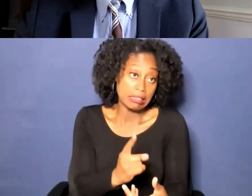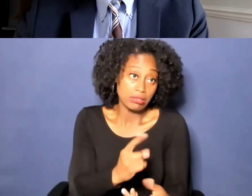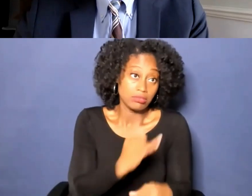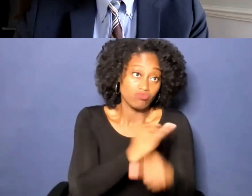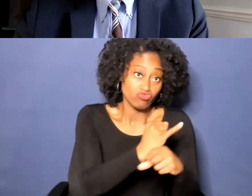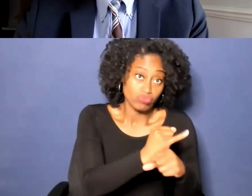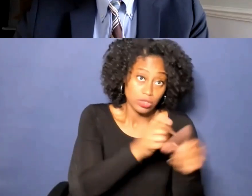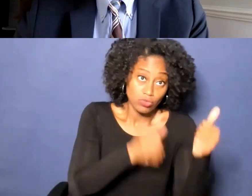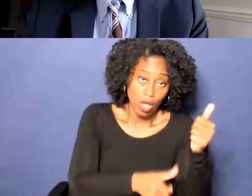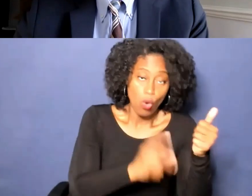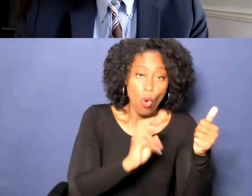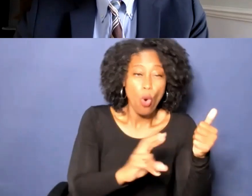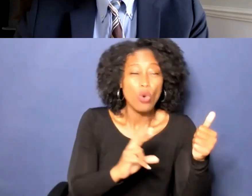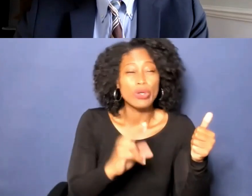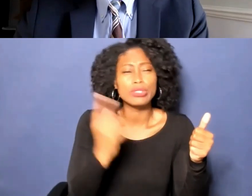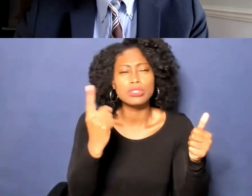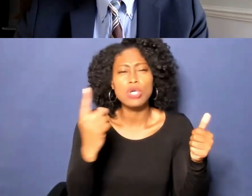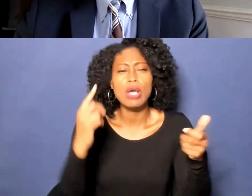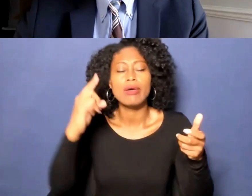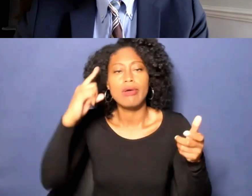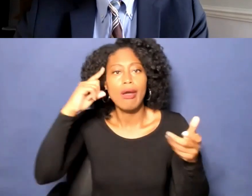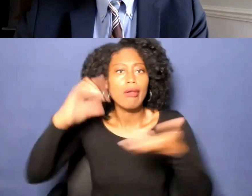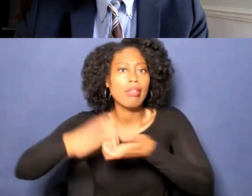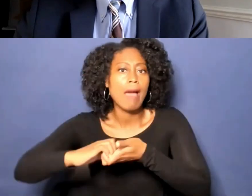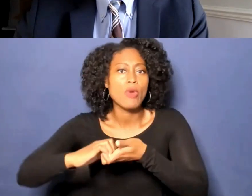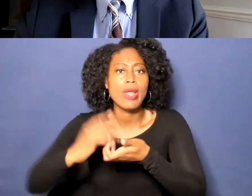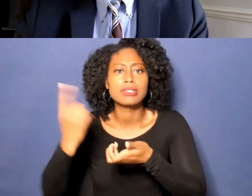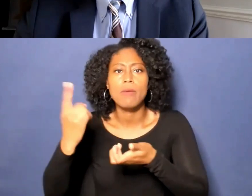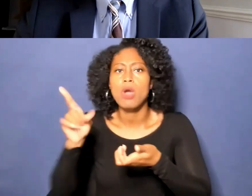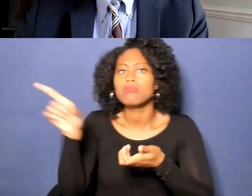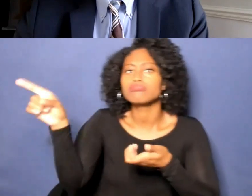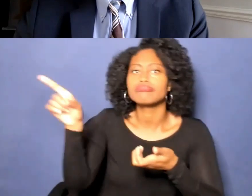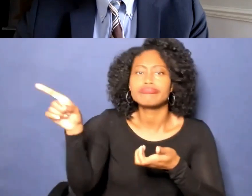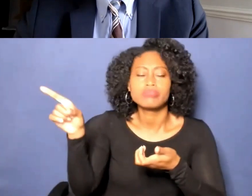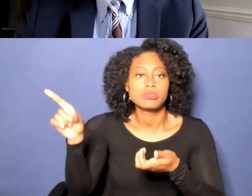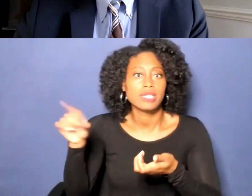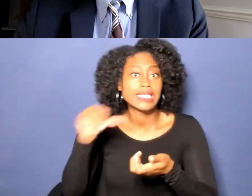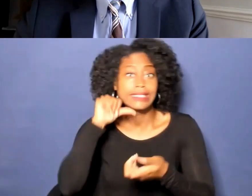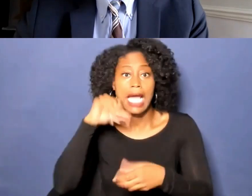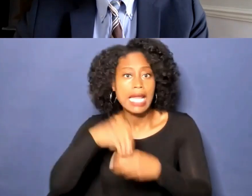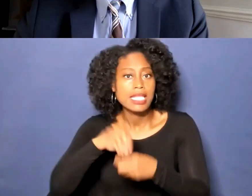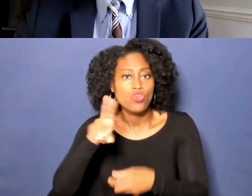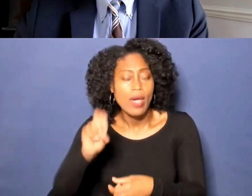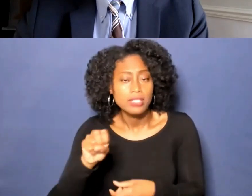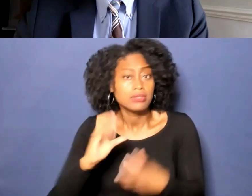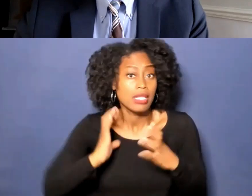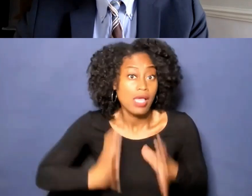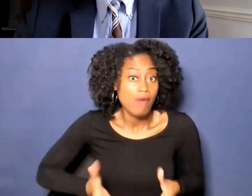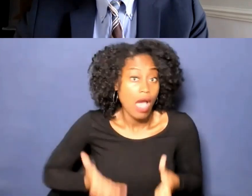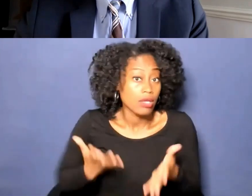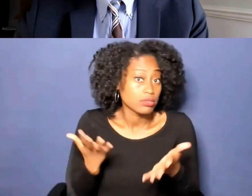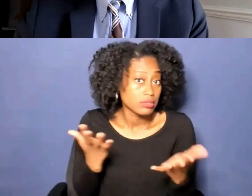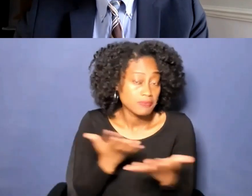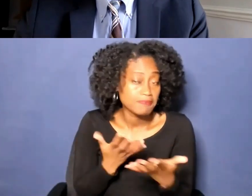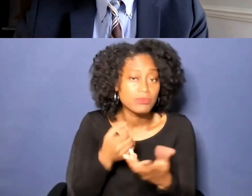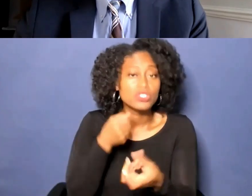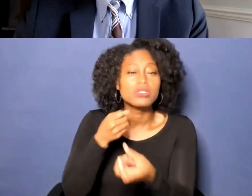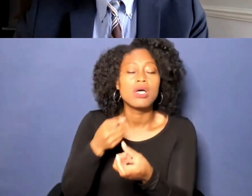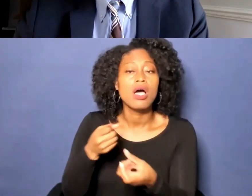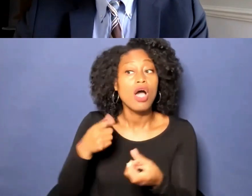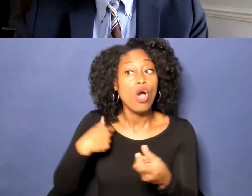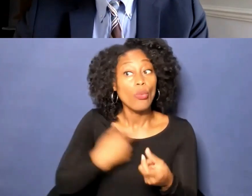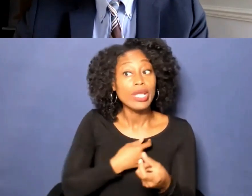can be work that AERA or this grant is supporting the US portion of that work, meaning